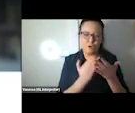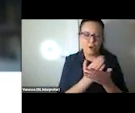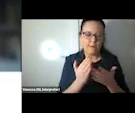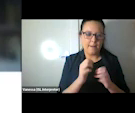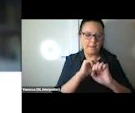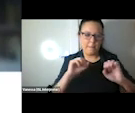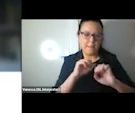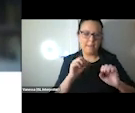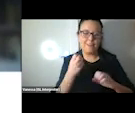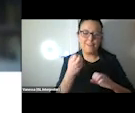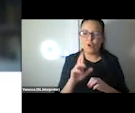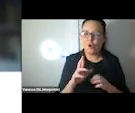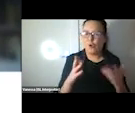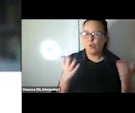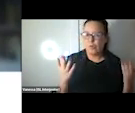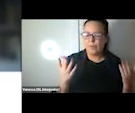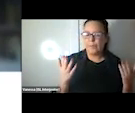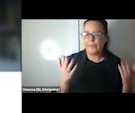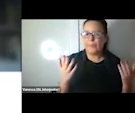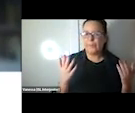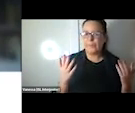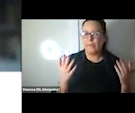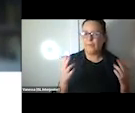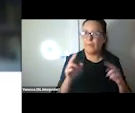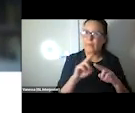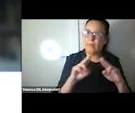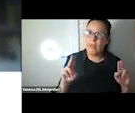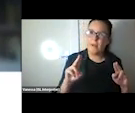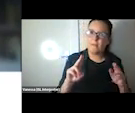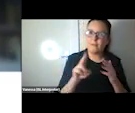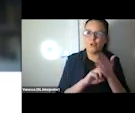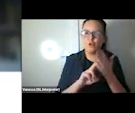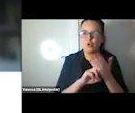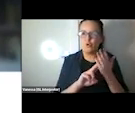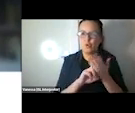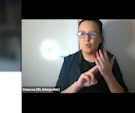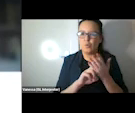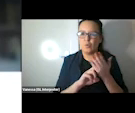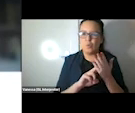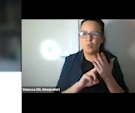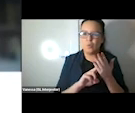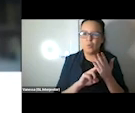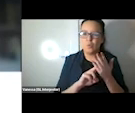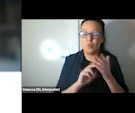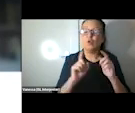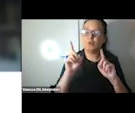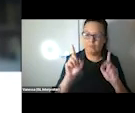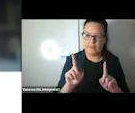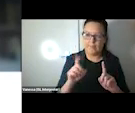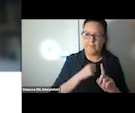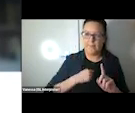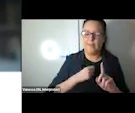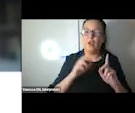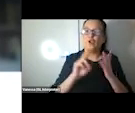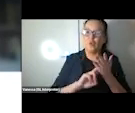area, they are nonetheless defined using the criteria given in the EN to